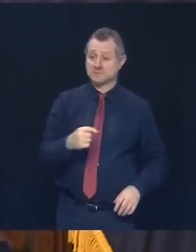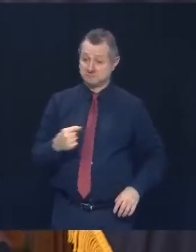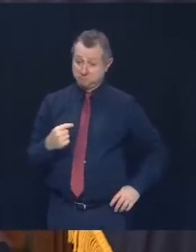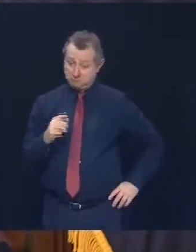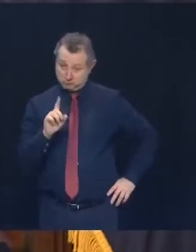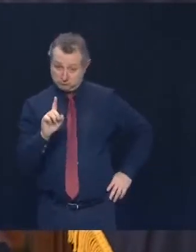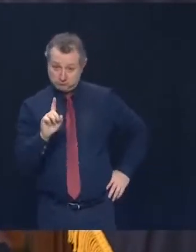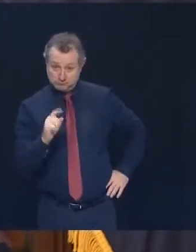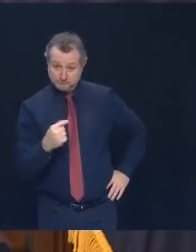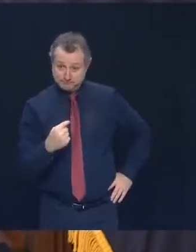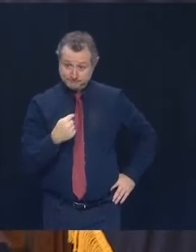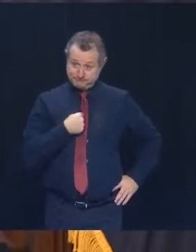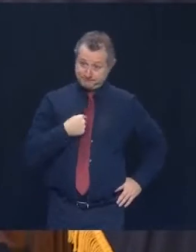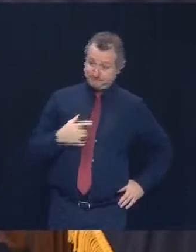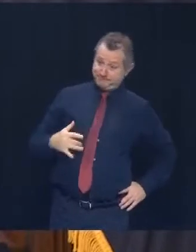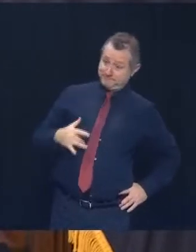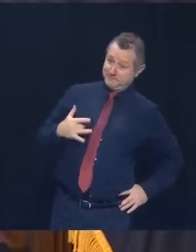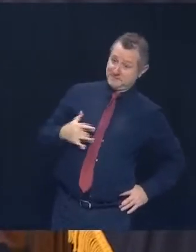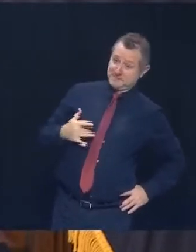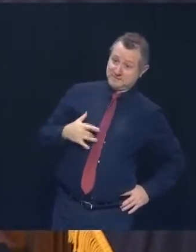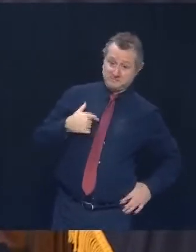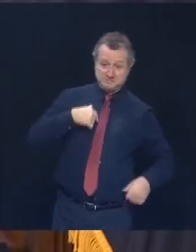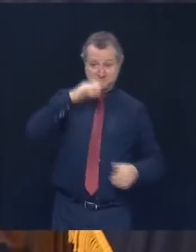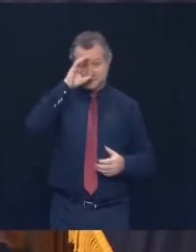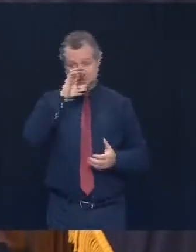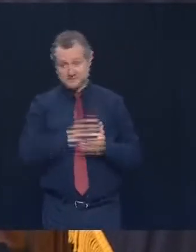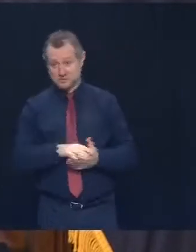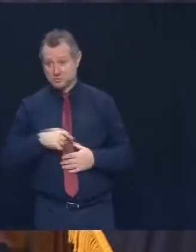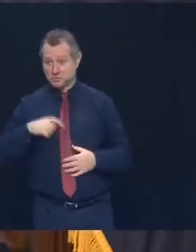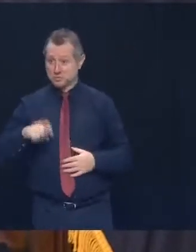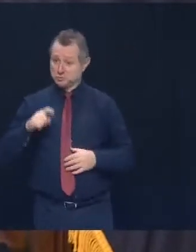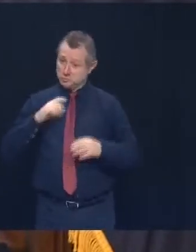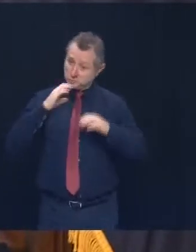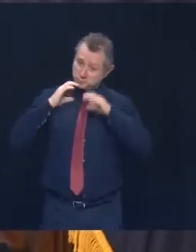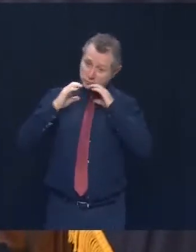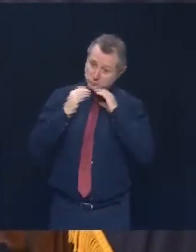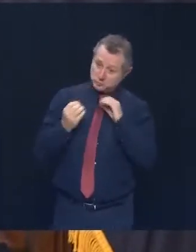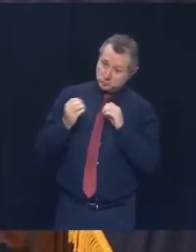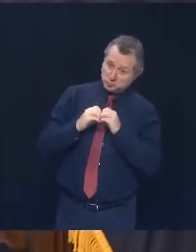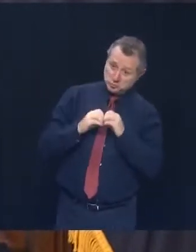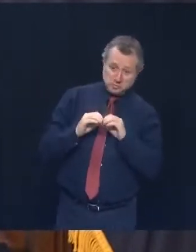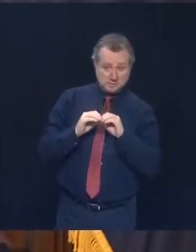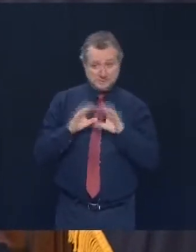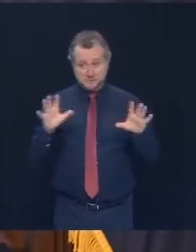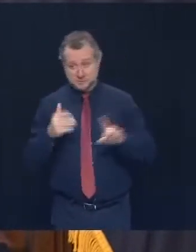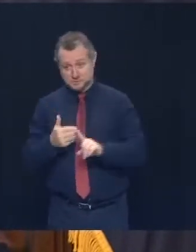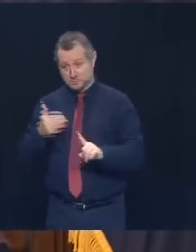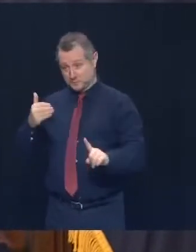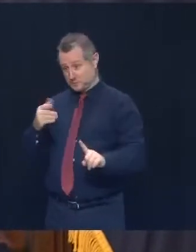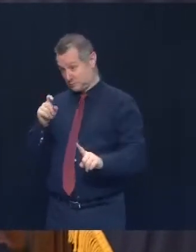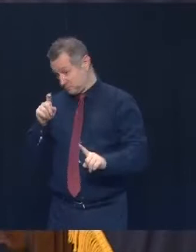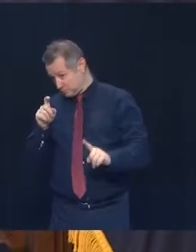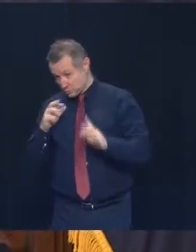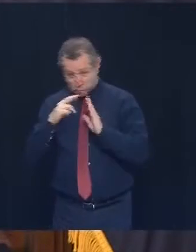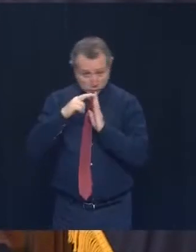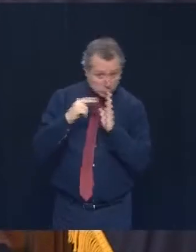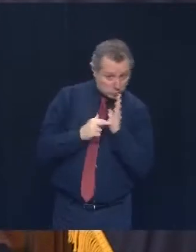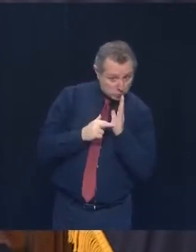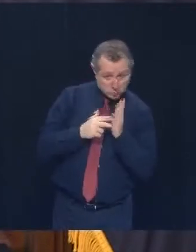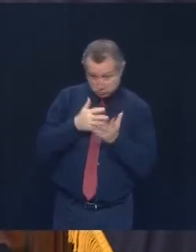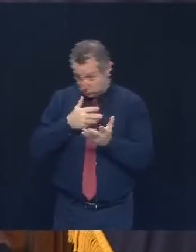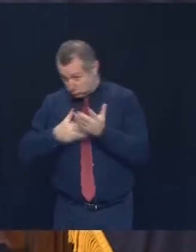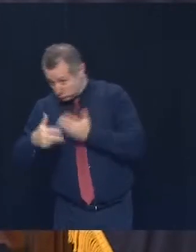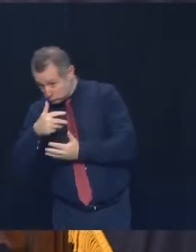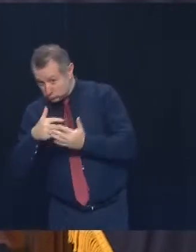we could have communicated the rule rules of social distancing